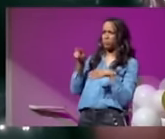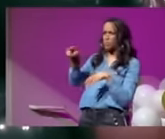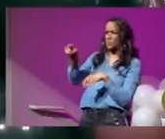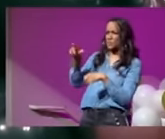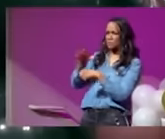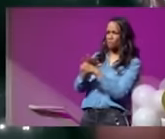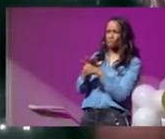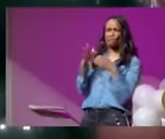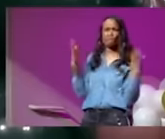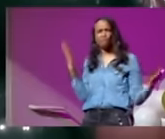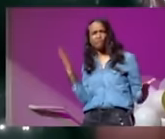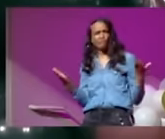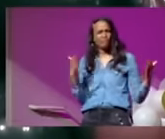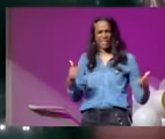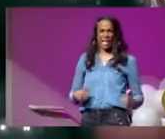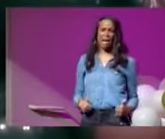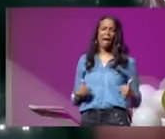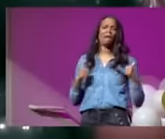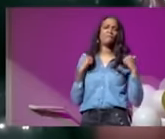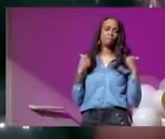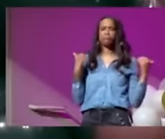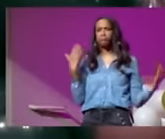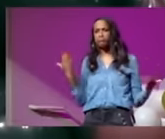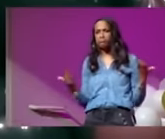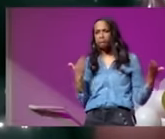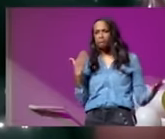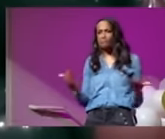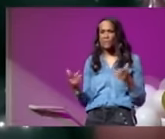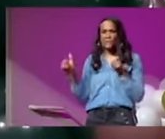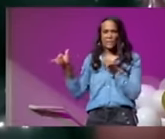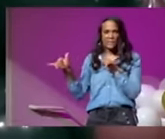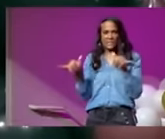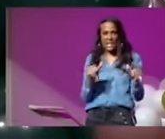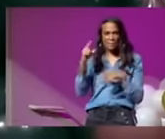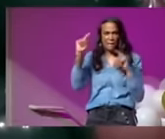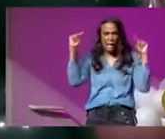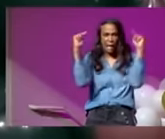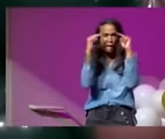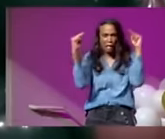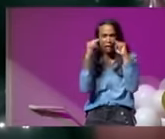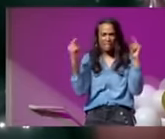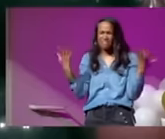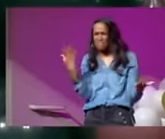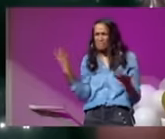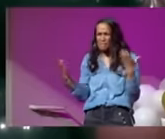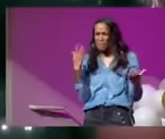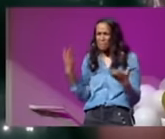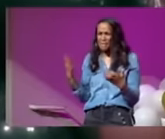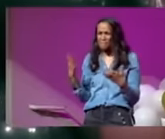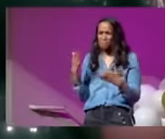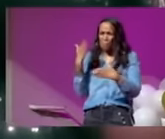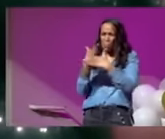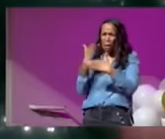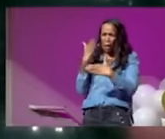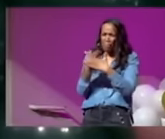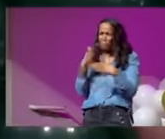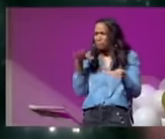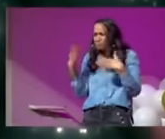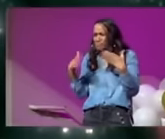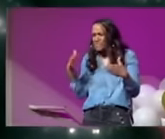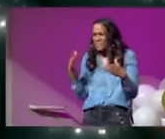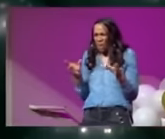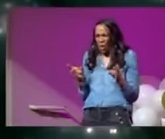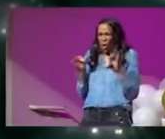picturesque phrase, life a headache on a noisy street. For whenever one has